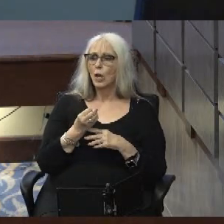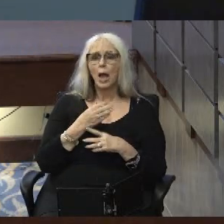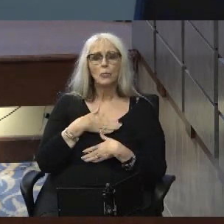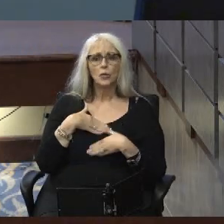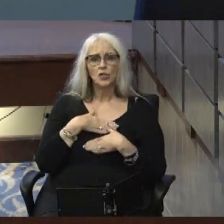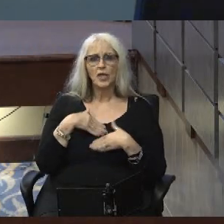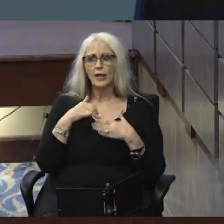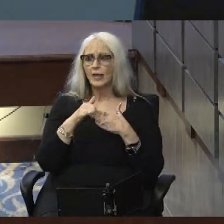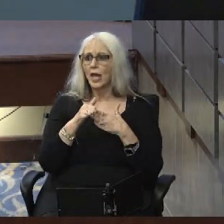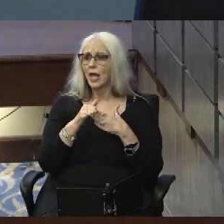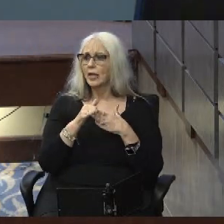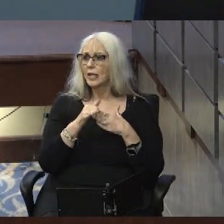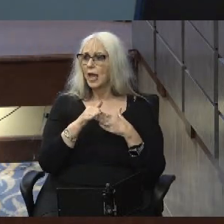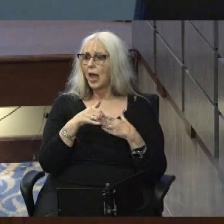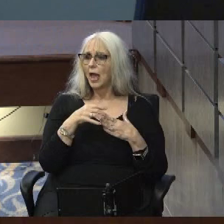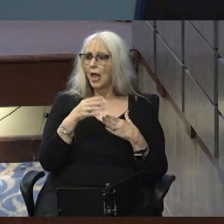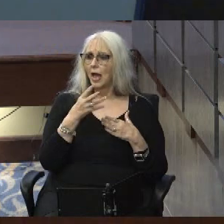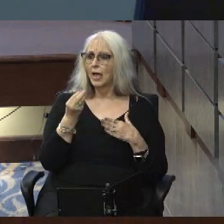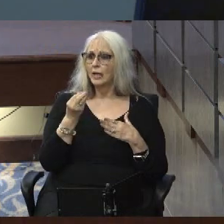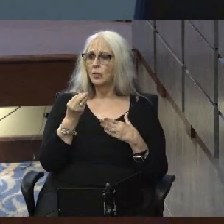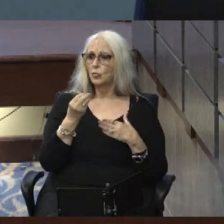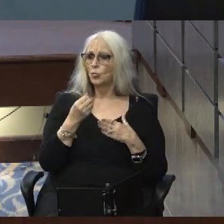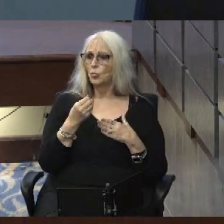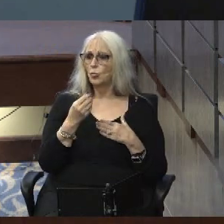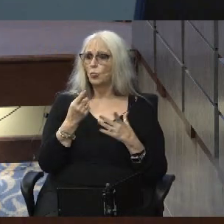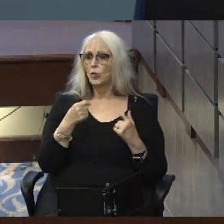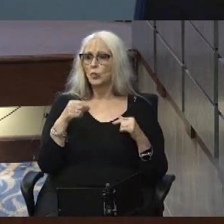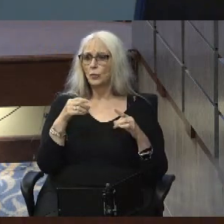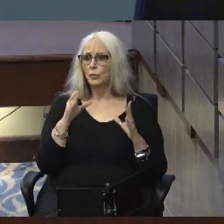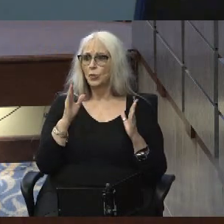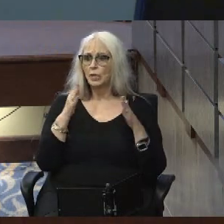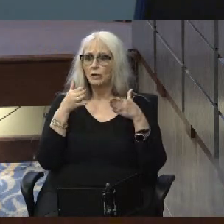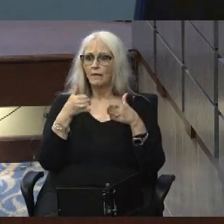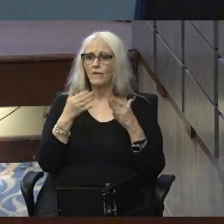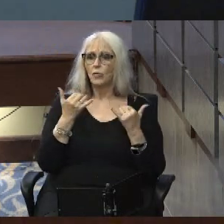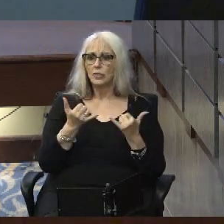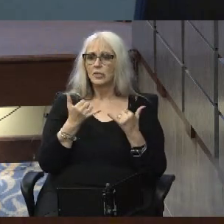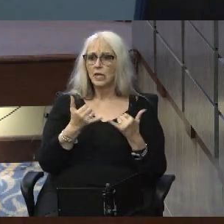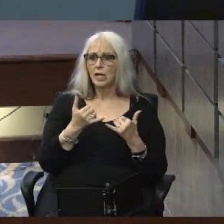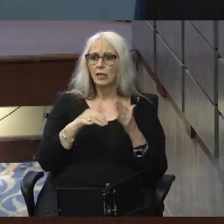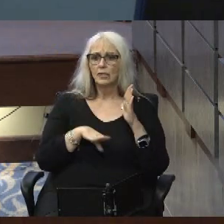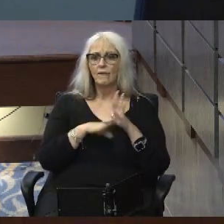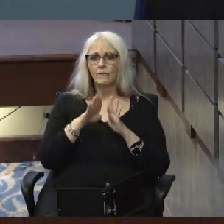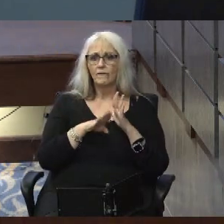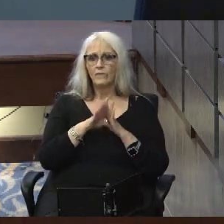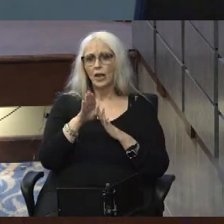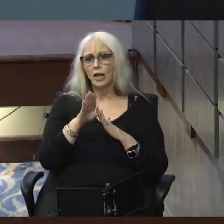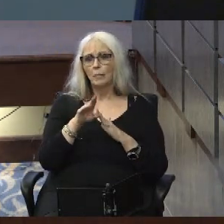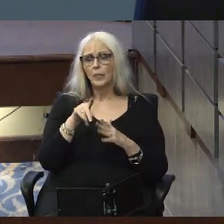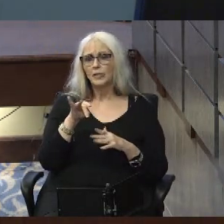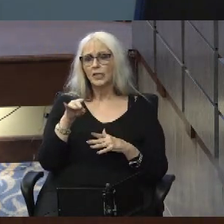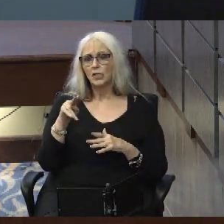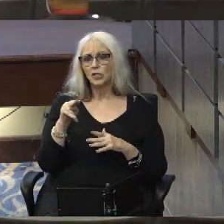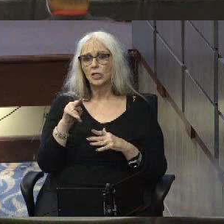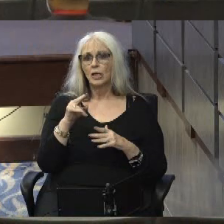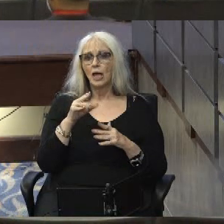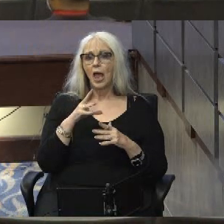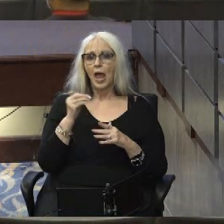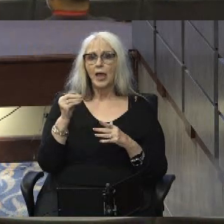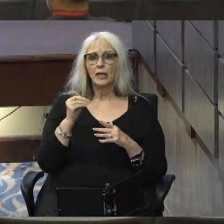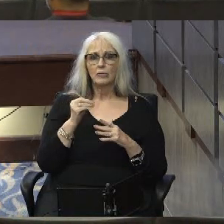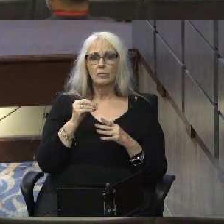that. You've got, and what you put in the scope here, great. Develop positioning and messaging statements, articulate